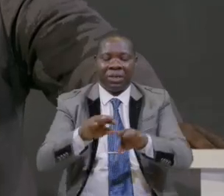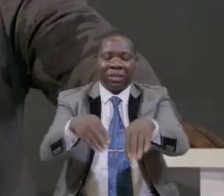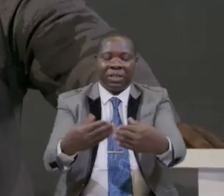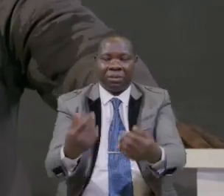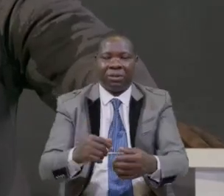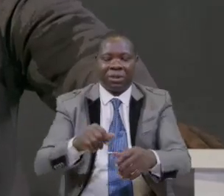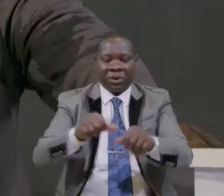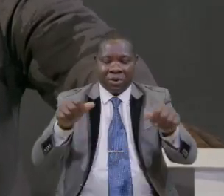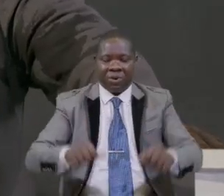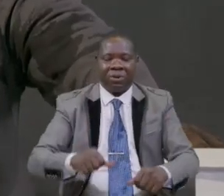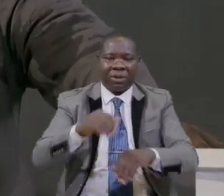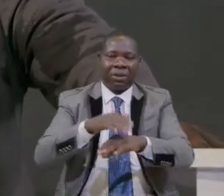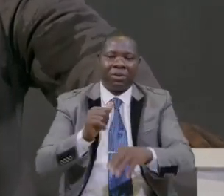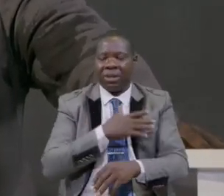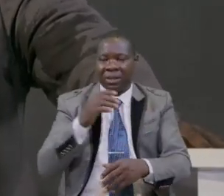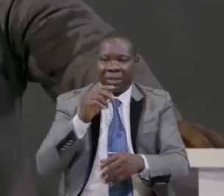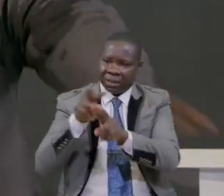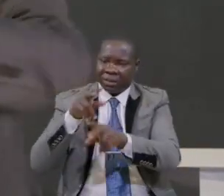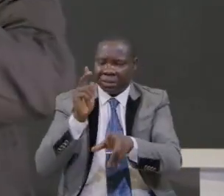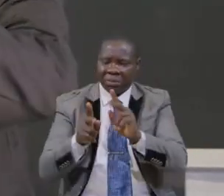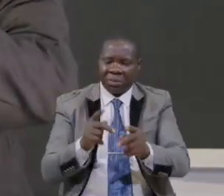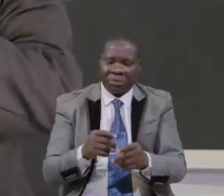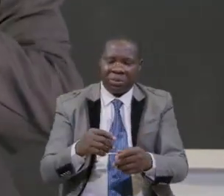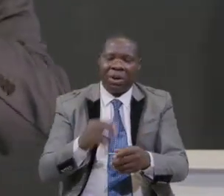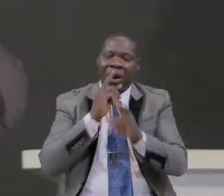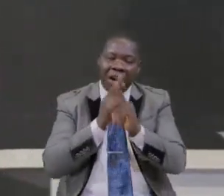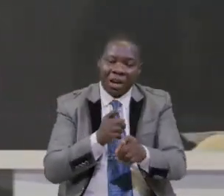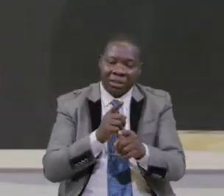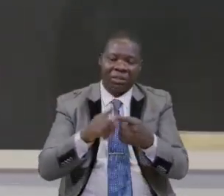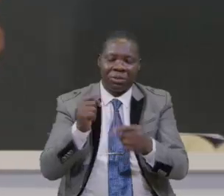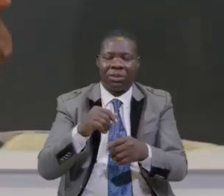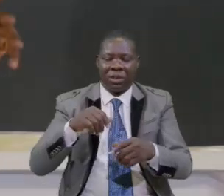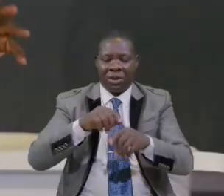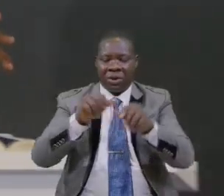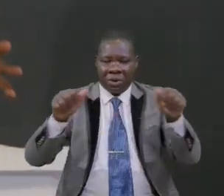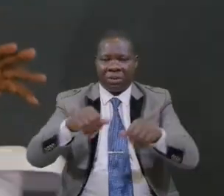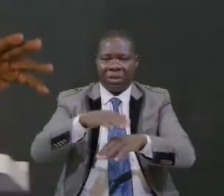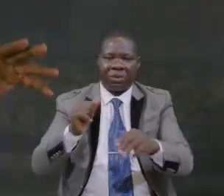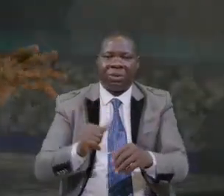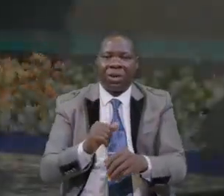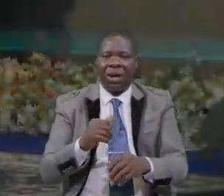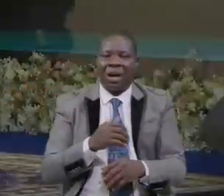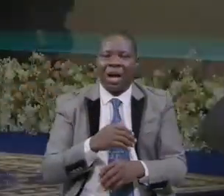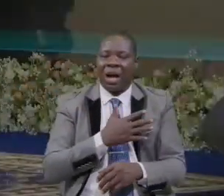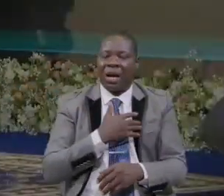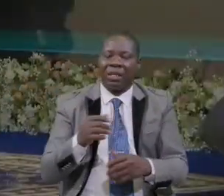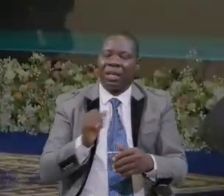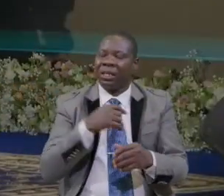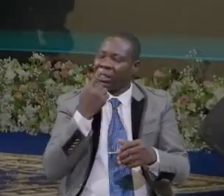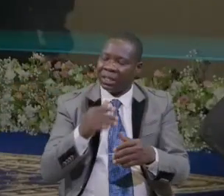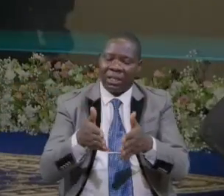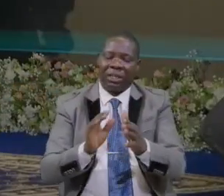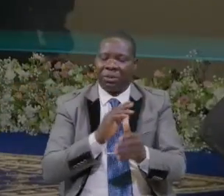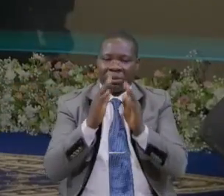see people responding to the altar call. And then after that, I said, now let's pray. We're going to pray for the sick. Whatever